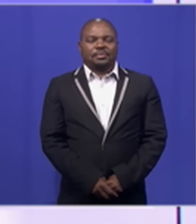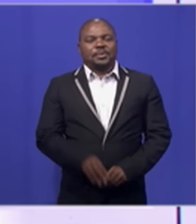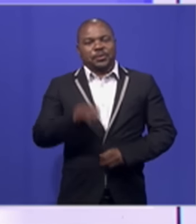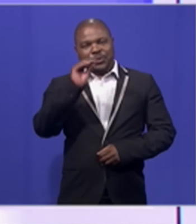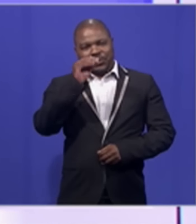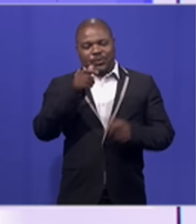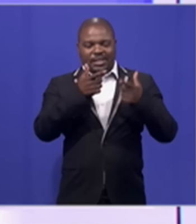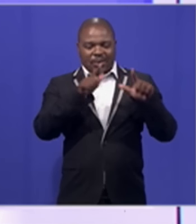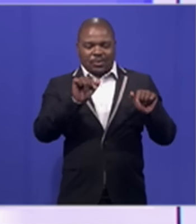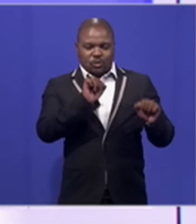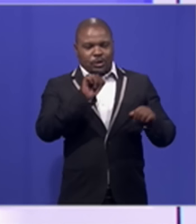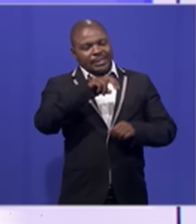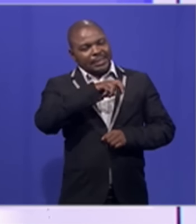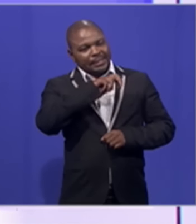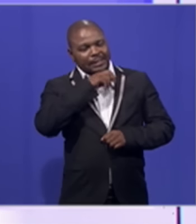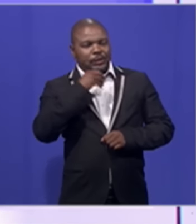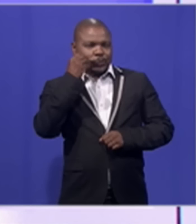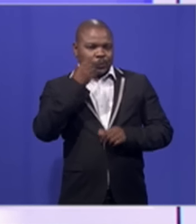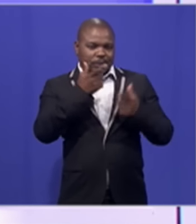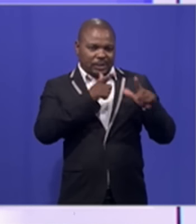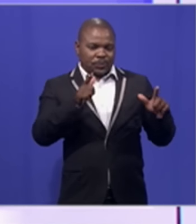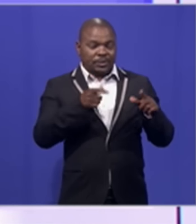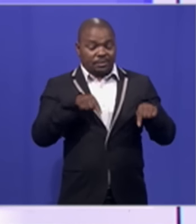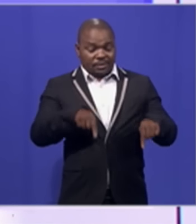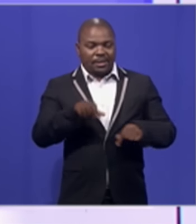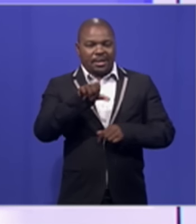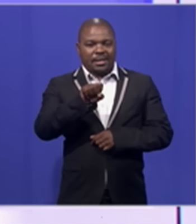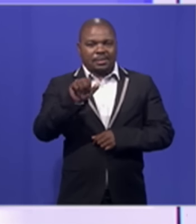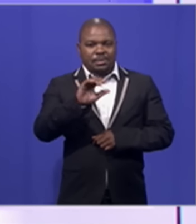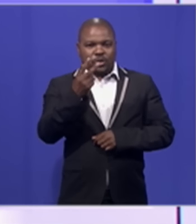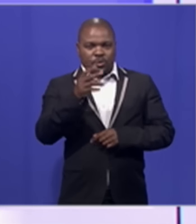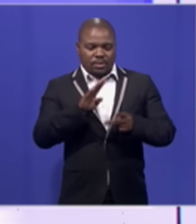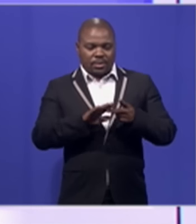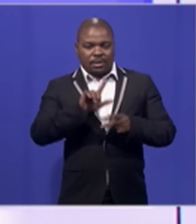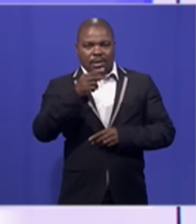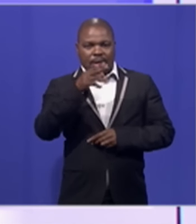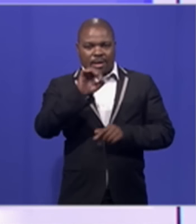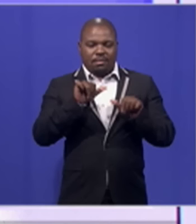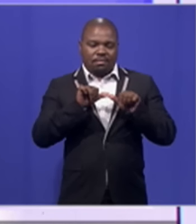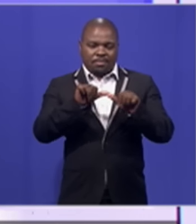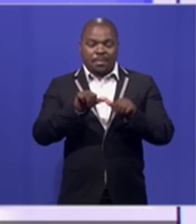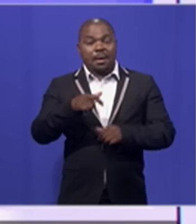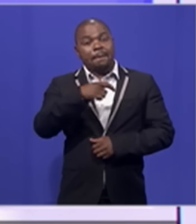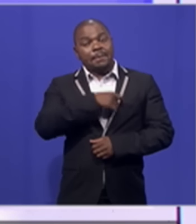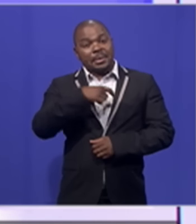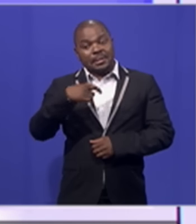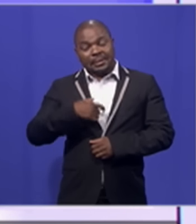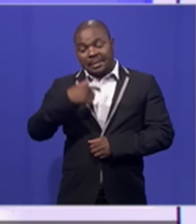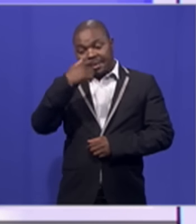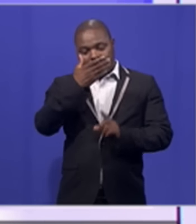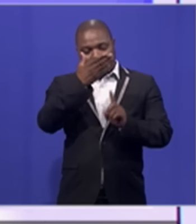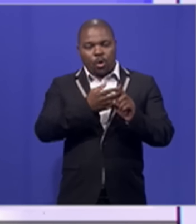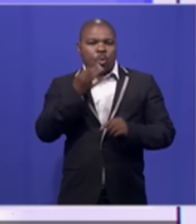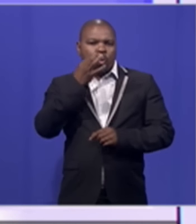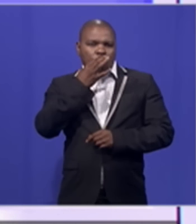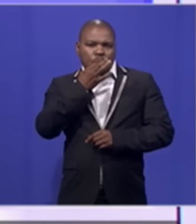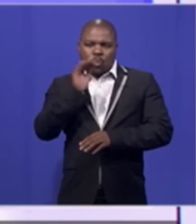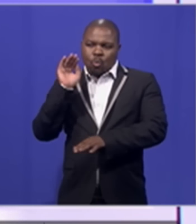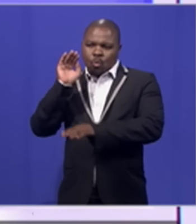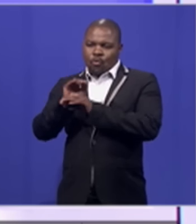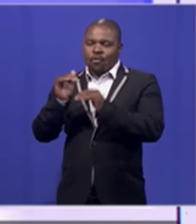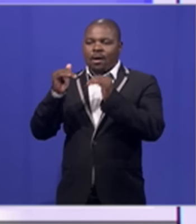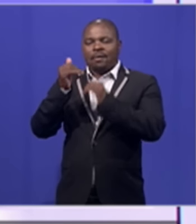Ditaba ka puo ya marena ya Sesotho di tswela pele ho SABC 2 le lehae. Mopresidente Cyril Ramaphosa o re ke matlo a feta